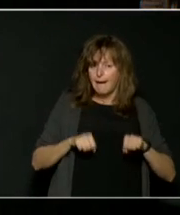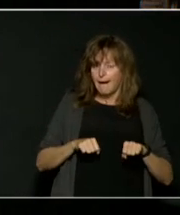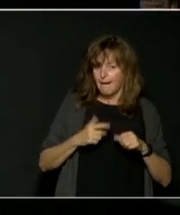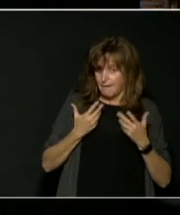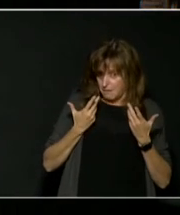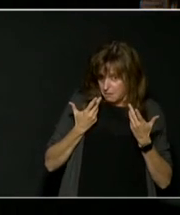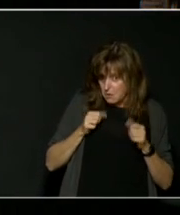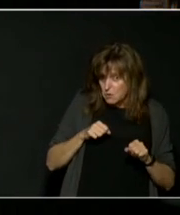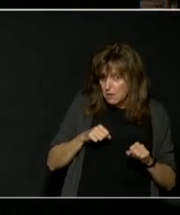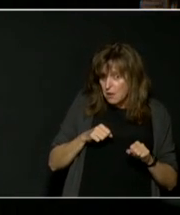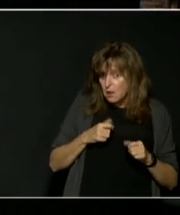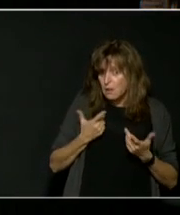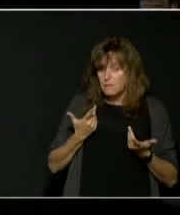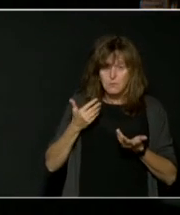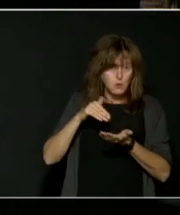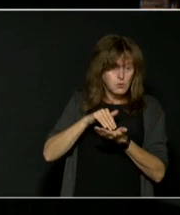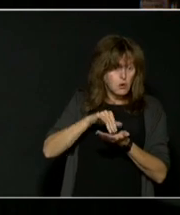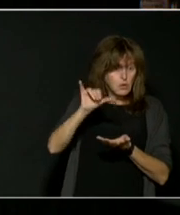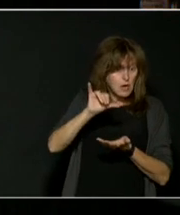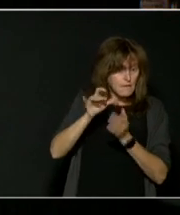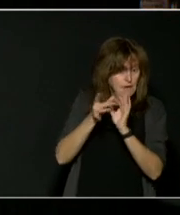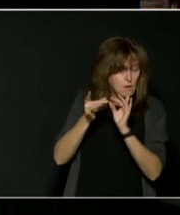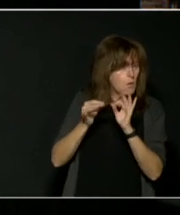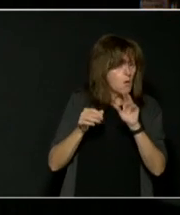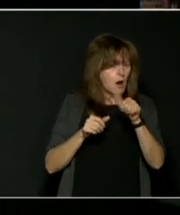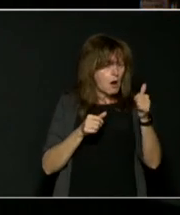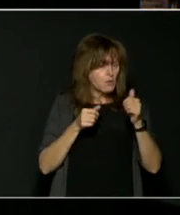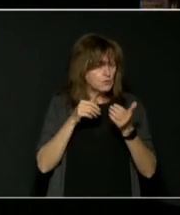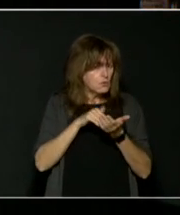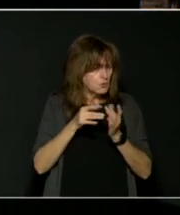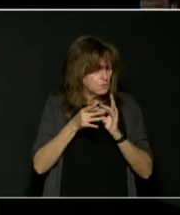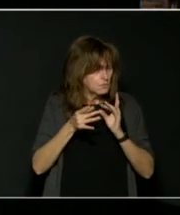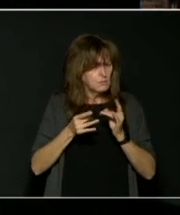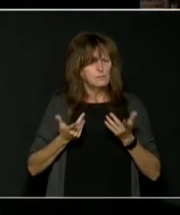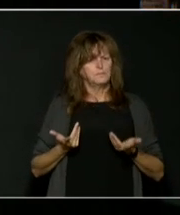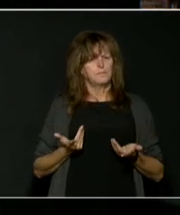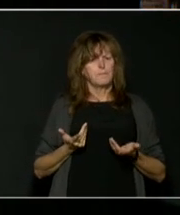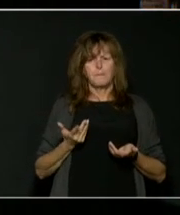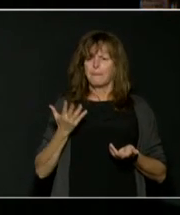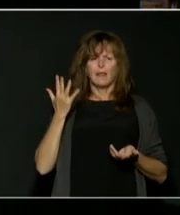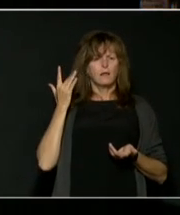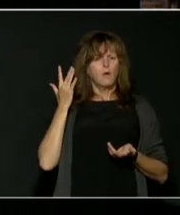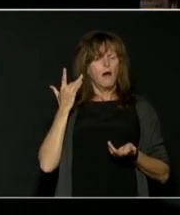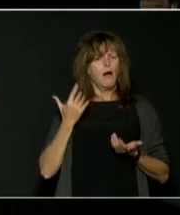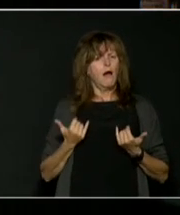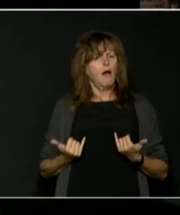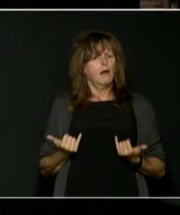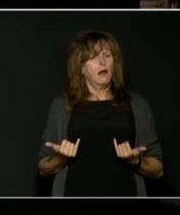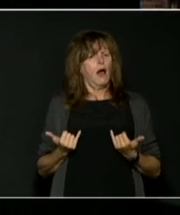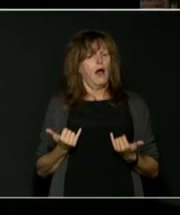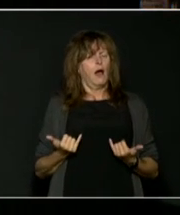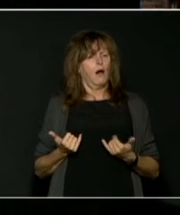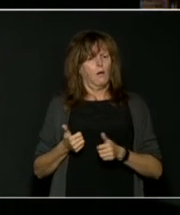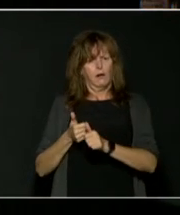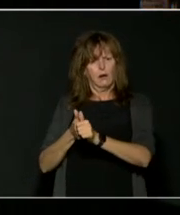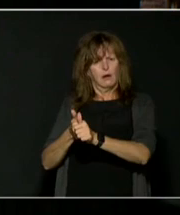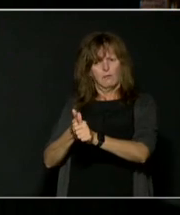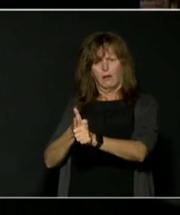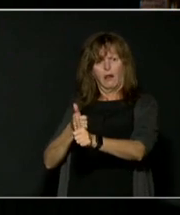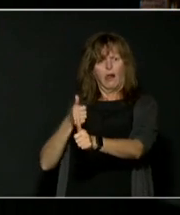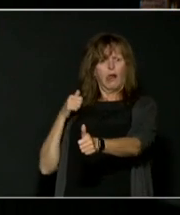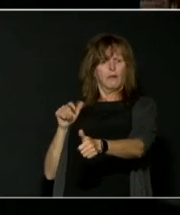I'm wondering if we could get specifics on why there is such a wait time with labs. Is it lack of staff? Is it